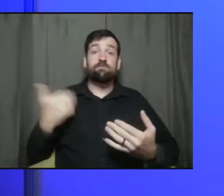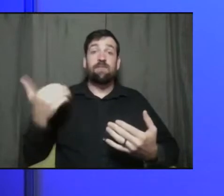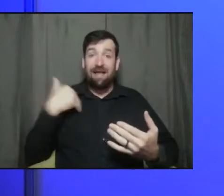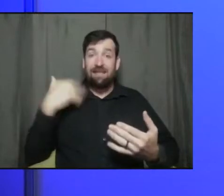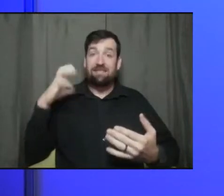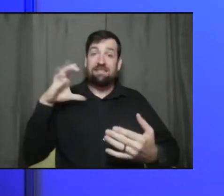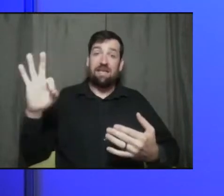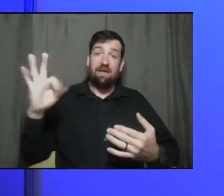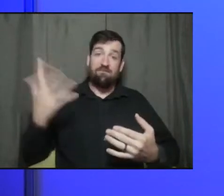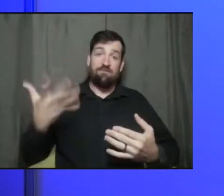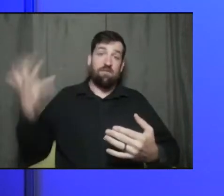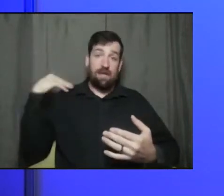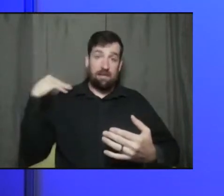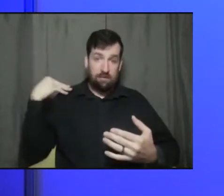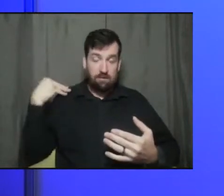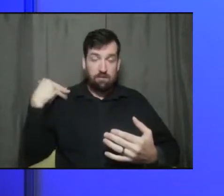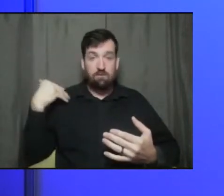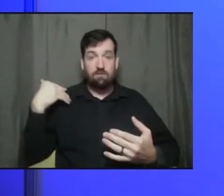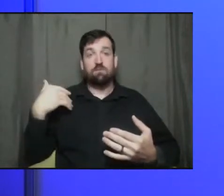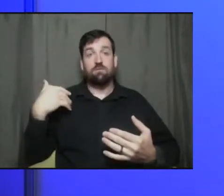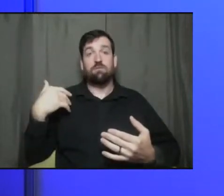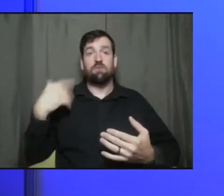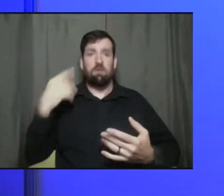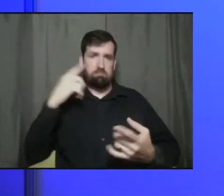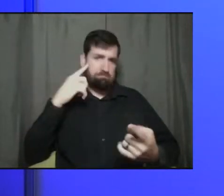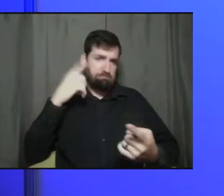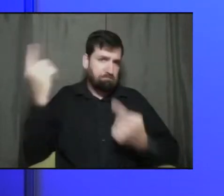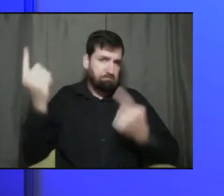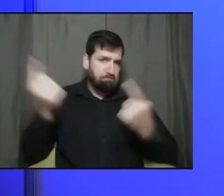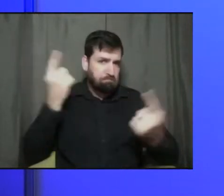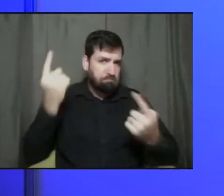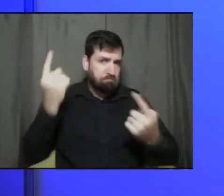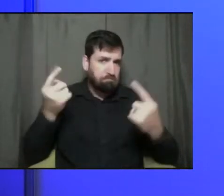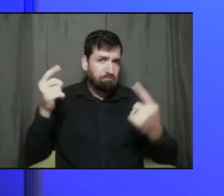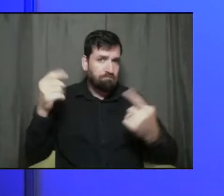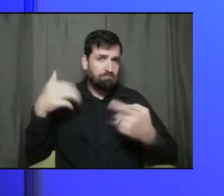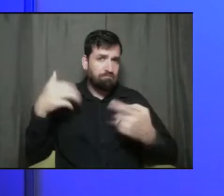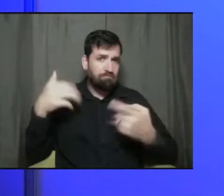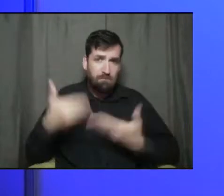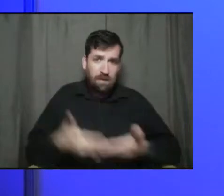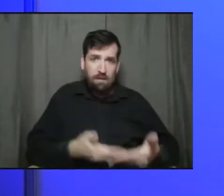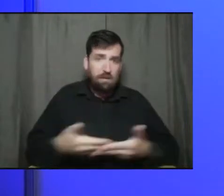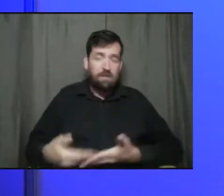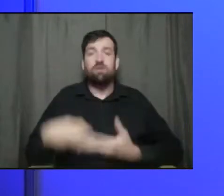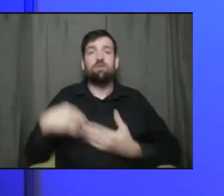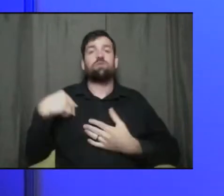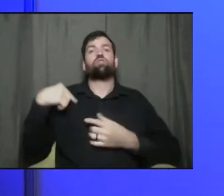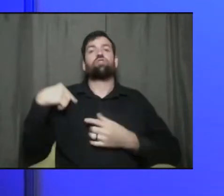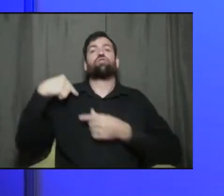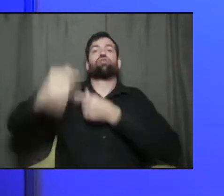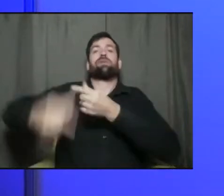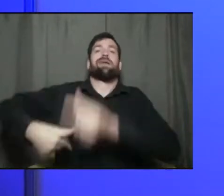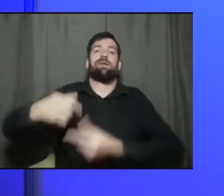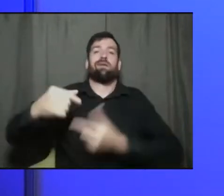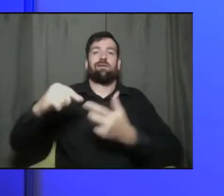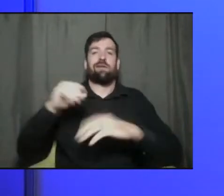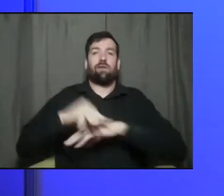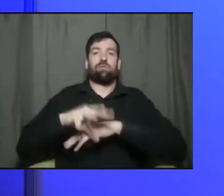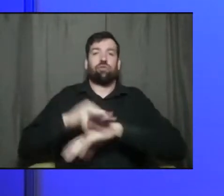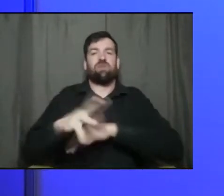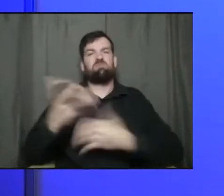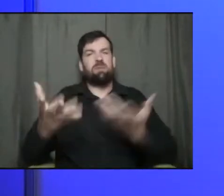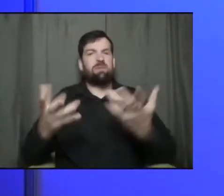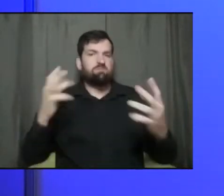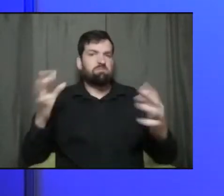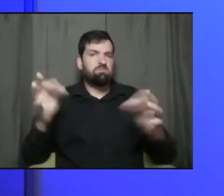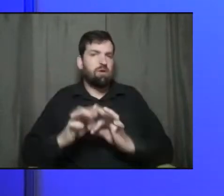then I think, if you're considering having children, getting genetic counseling is a reasonable thing to do. I think if there's absolutely no history, it's not something